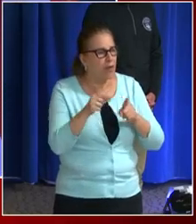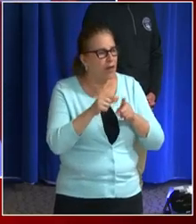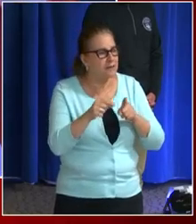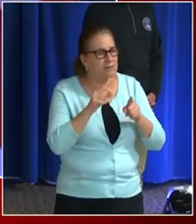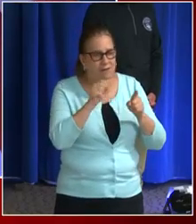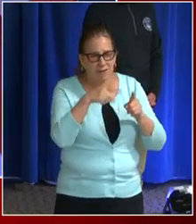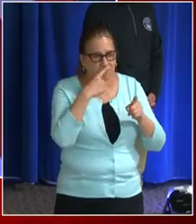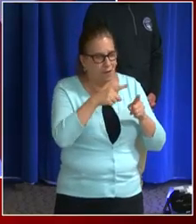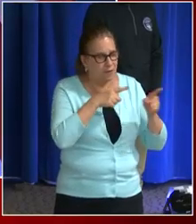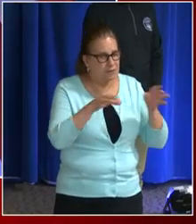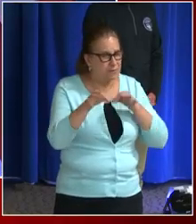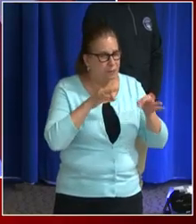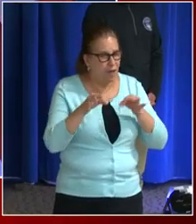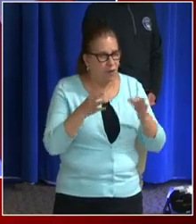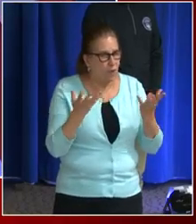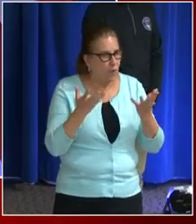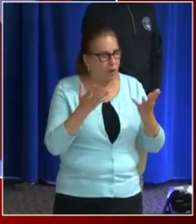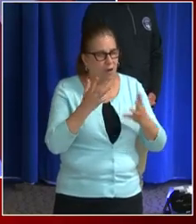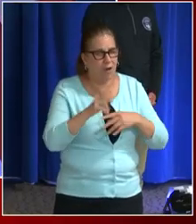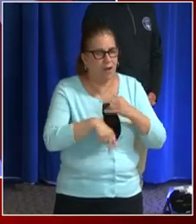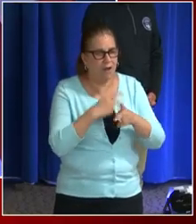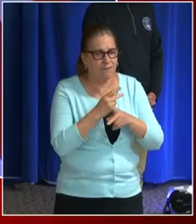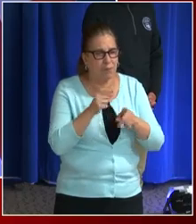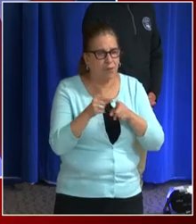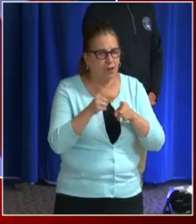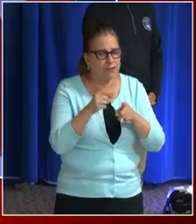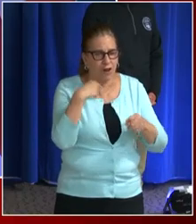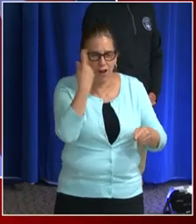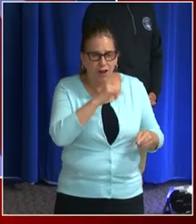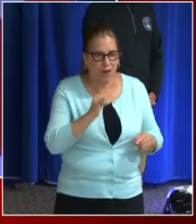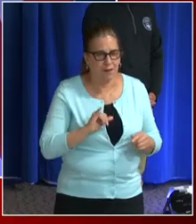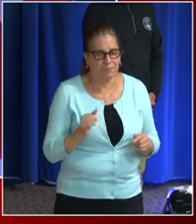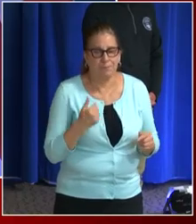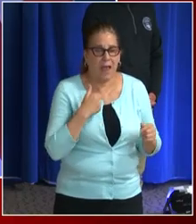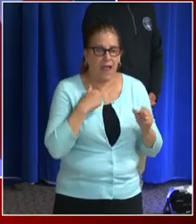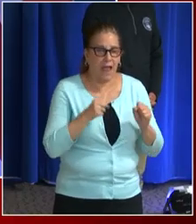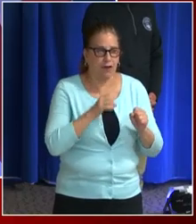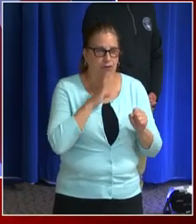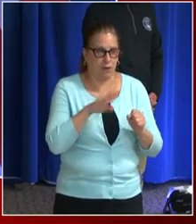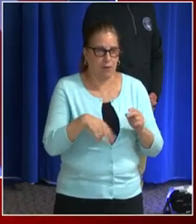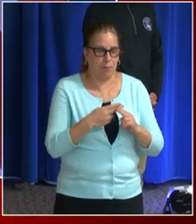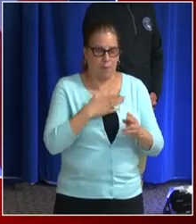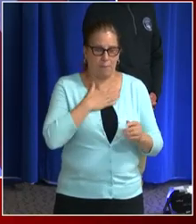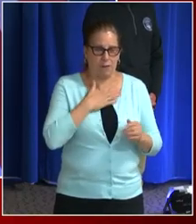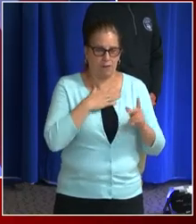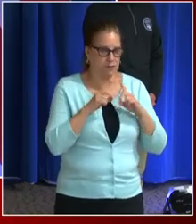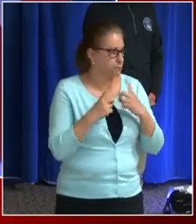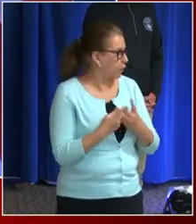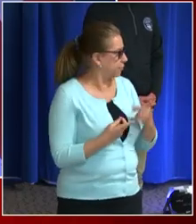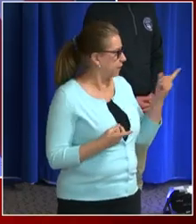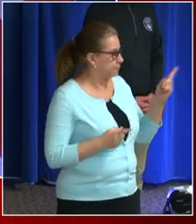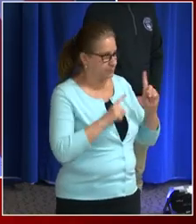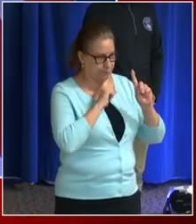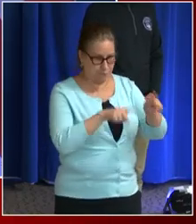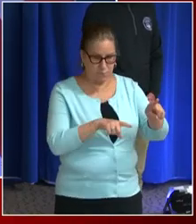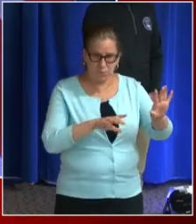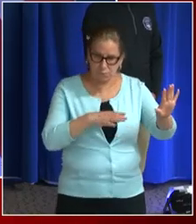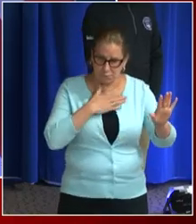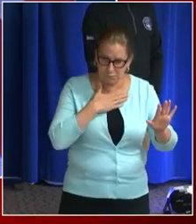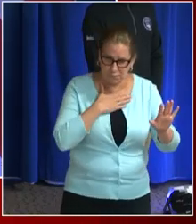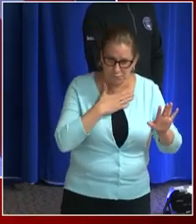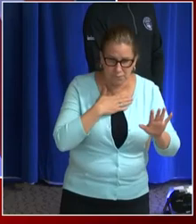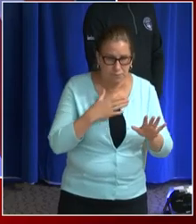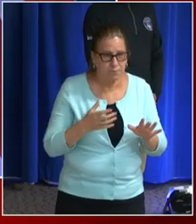you know was deployed during the movement. So I can only talk for my department, and this is a very fluid activity.